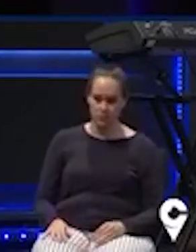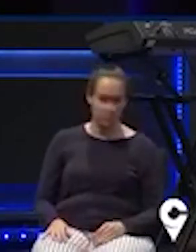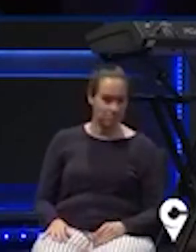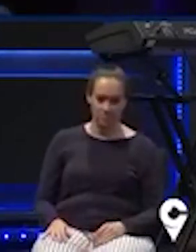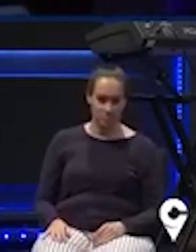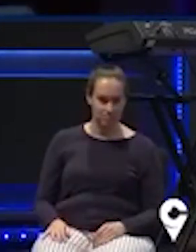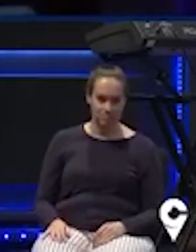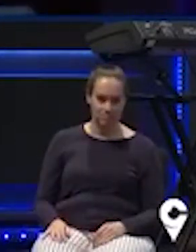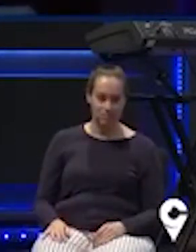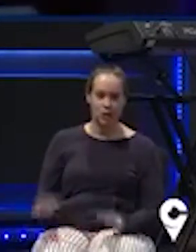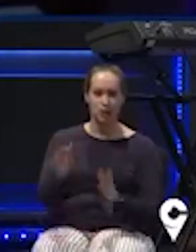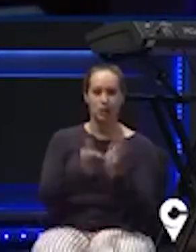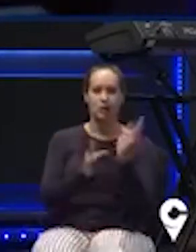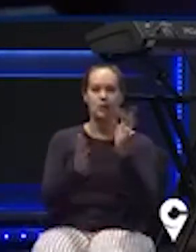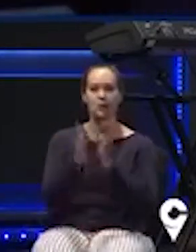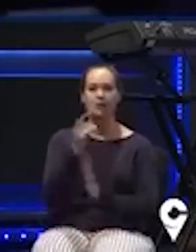doing.